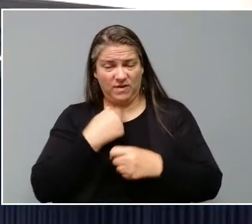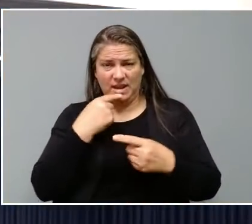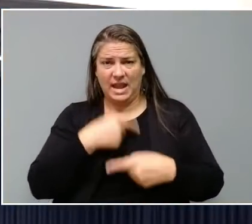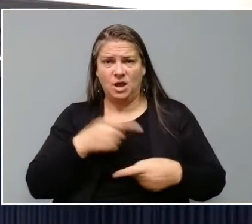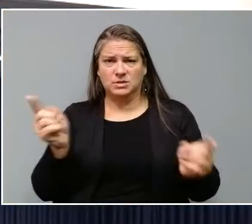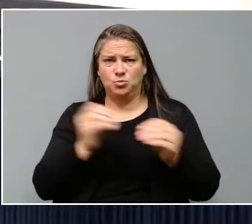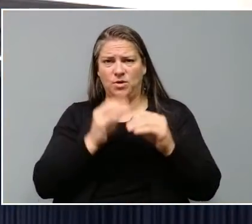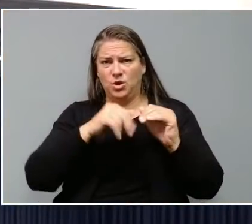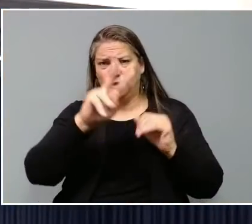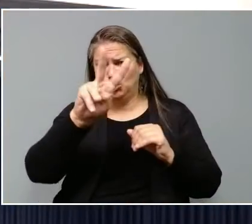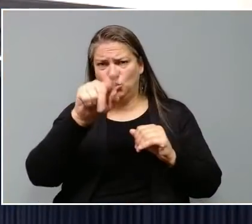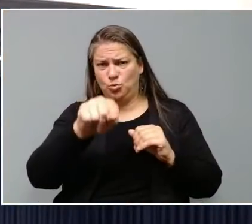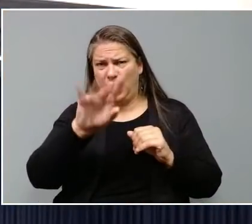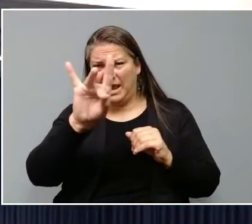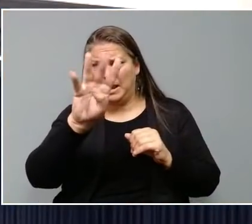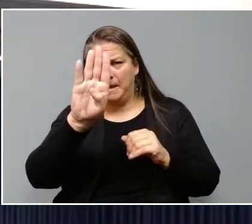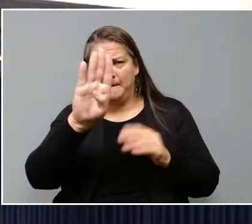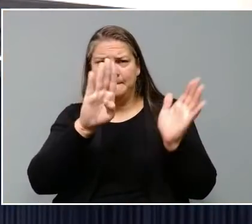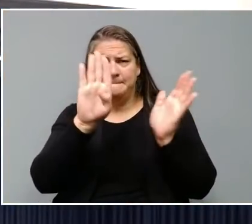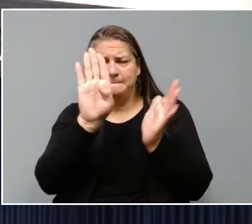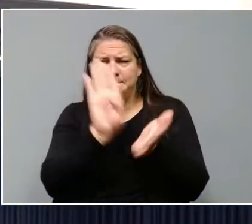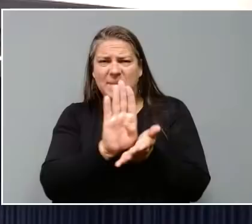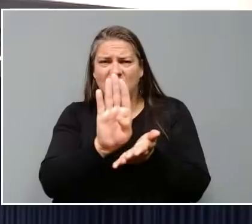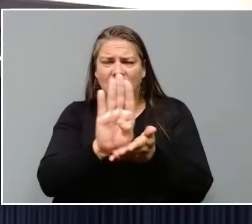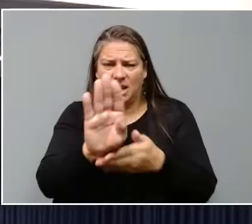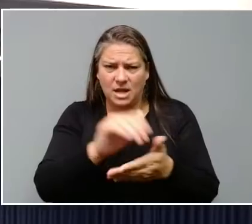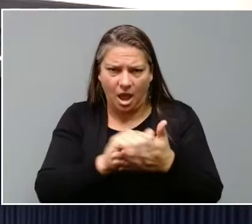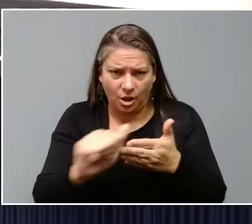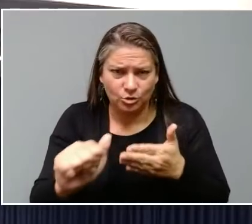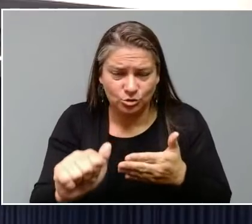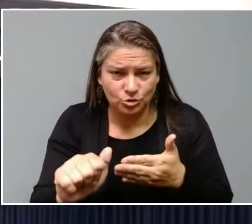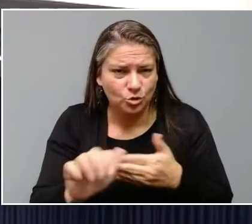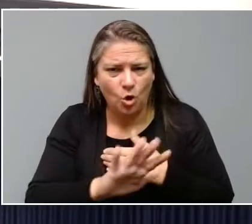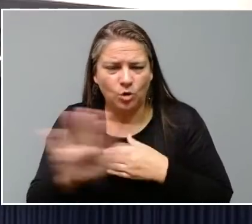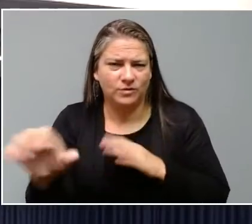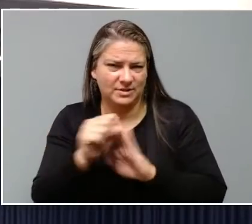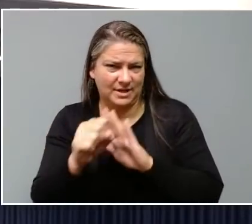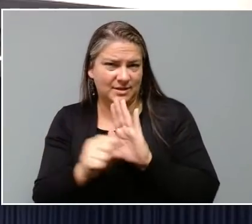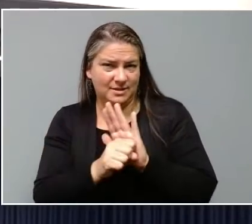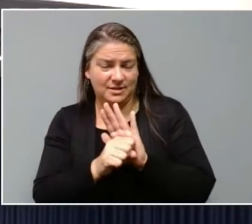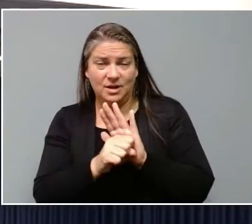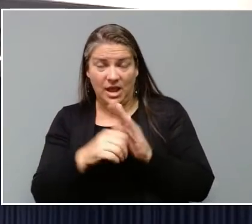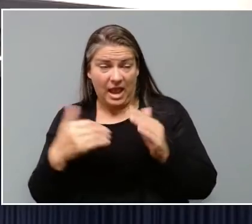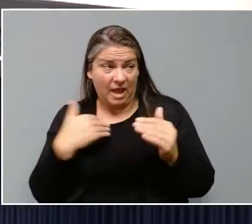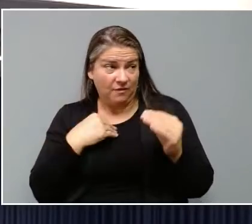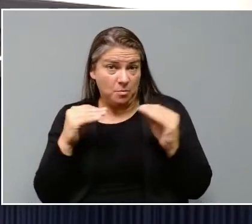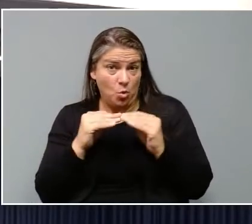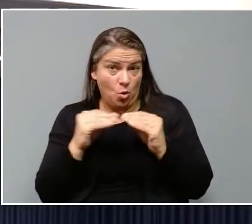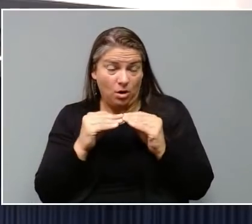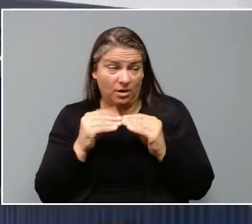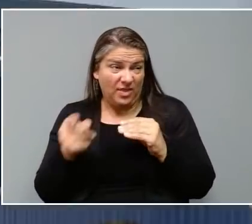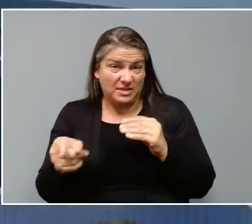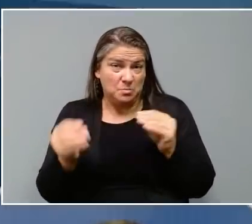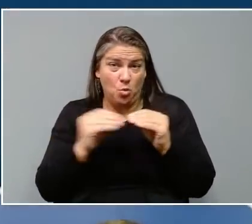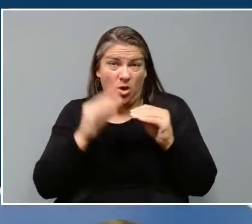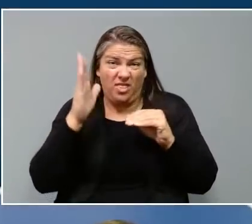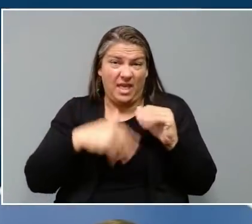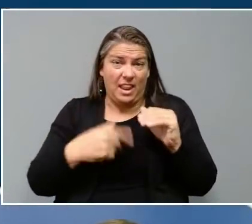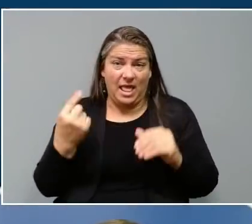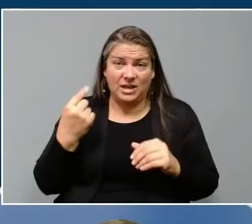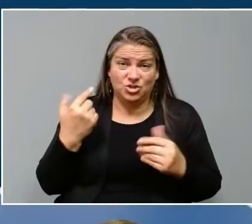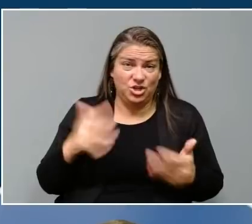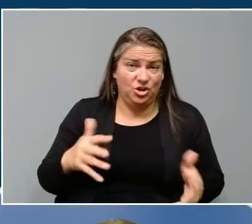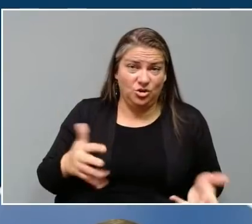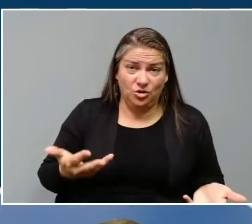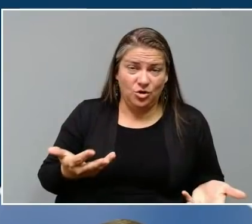$2.8 billion in new investment throughout the state. That is already more than all of last year. And folks, you ain't seen